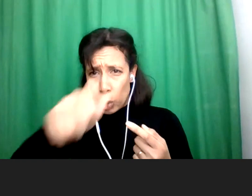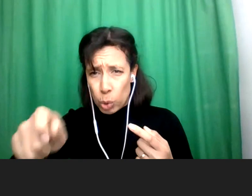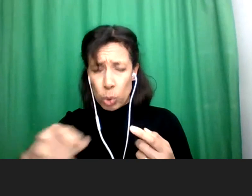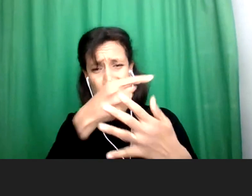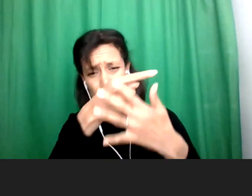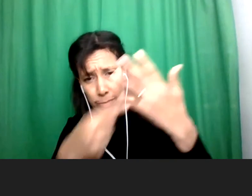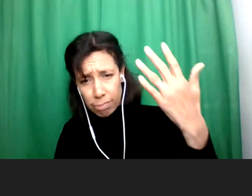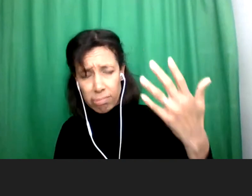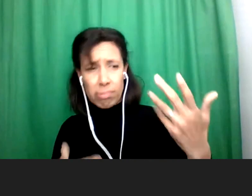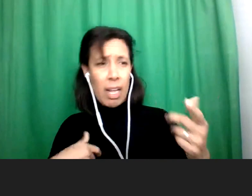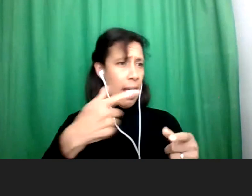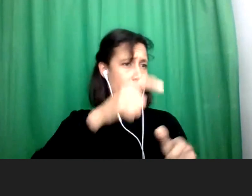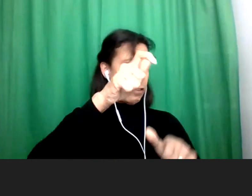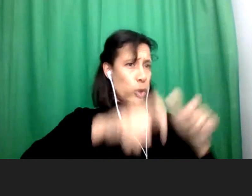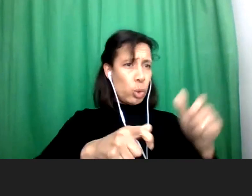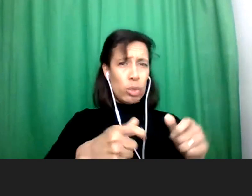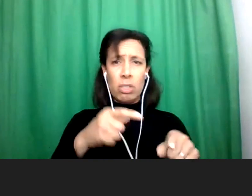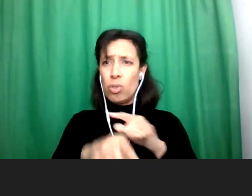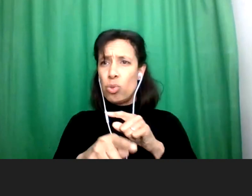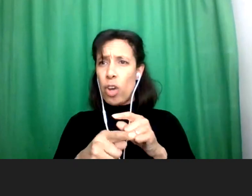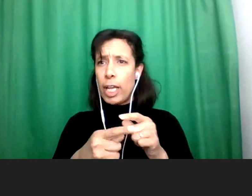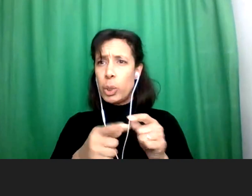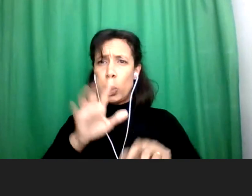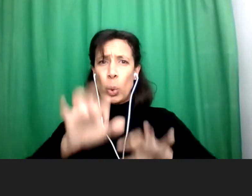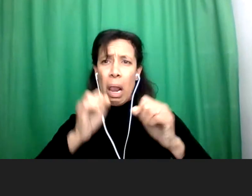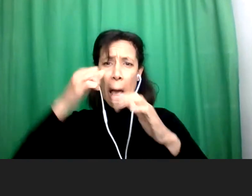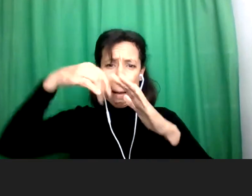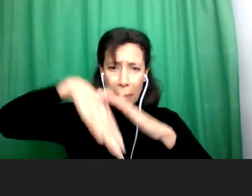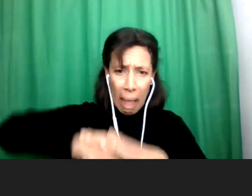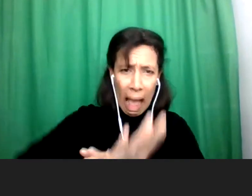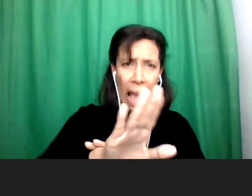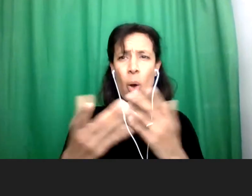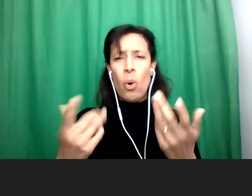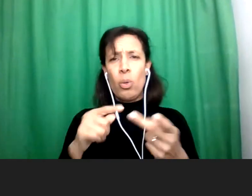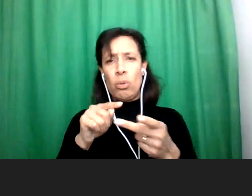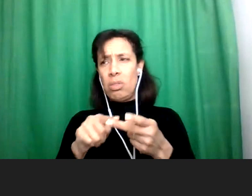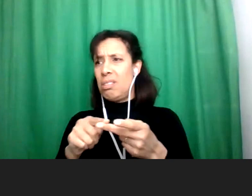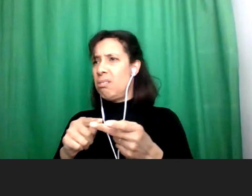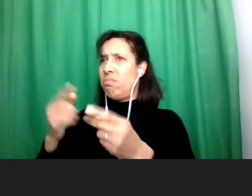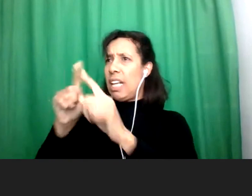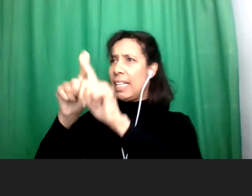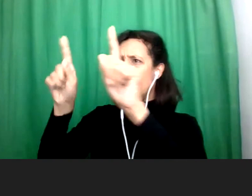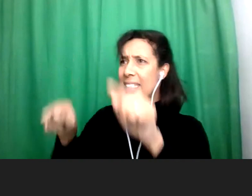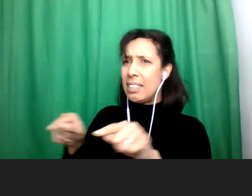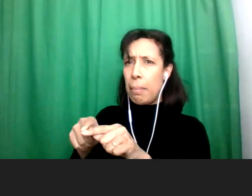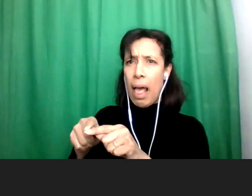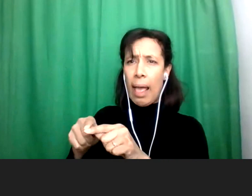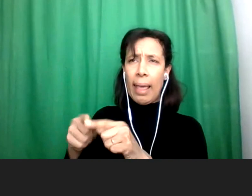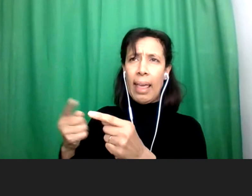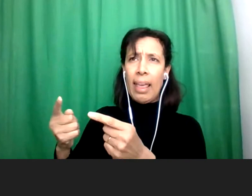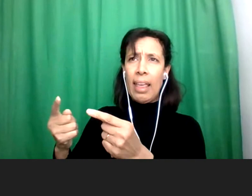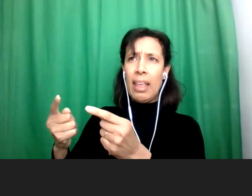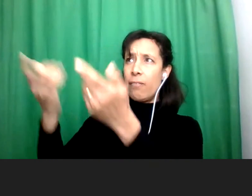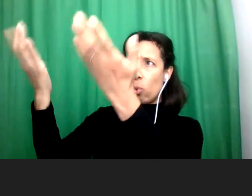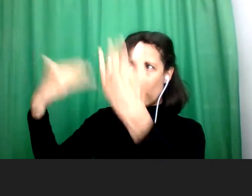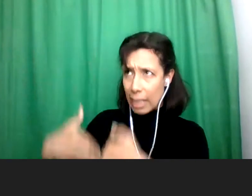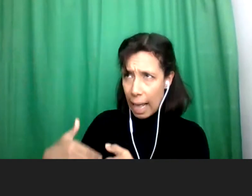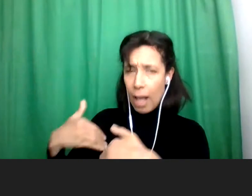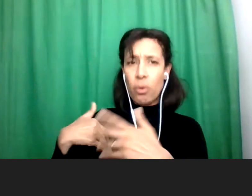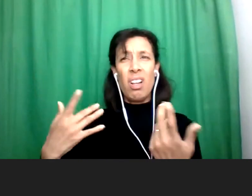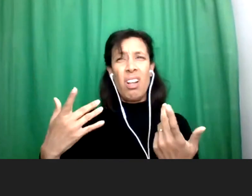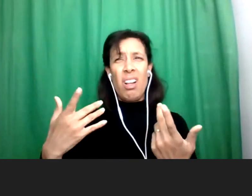out of a window, they've got somebody rolling under a table, that display's falling down, they didn't sleep last night, they've got a terrible headache, they've got all of